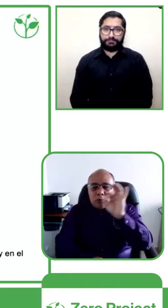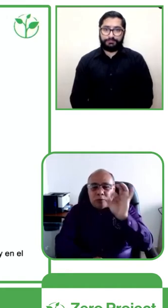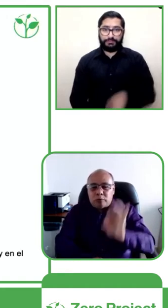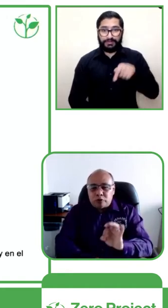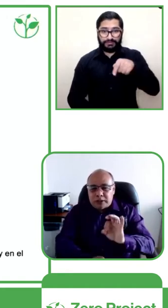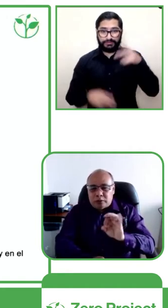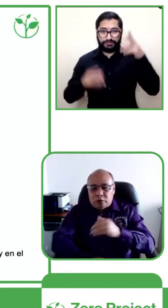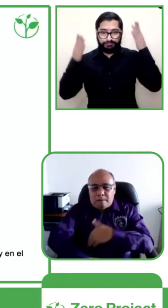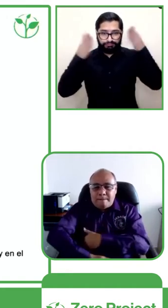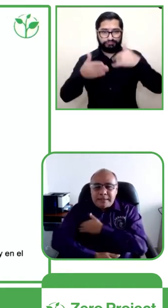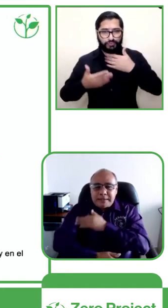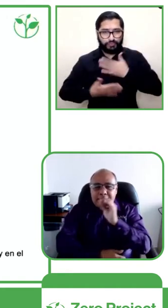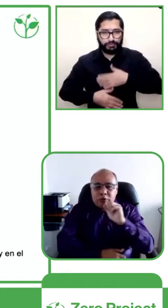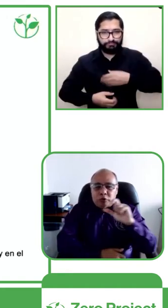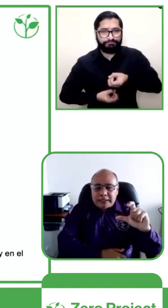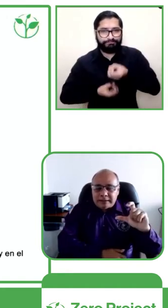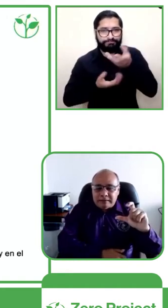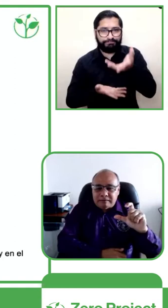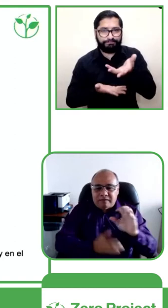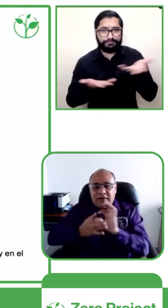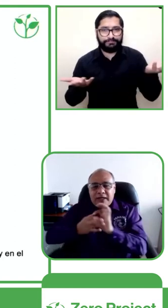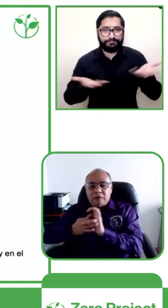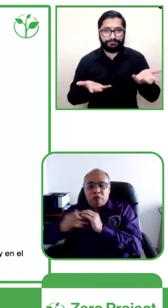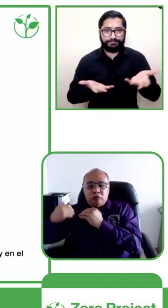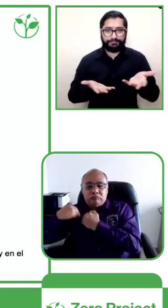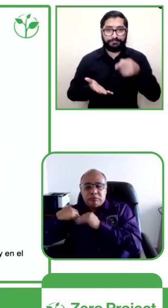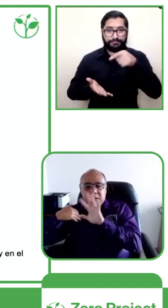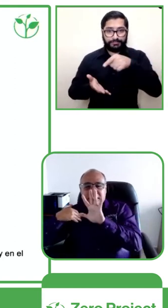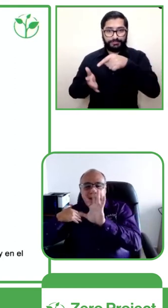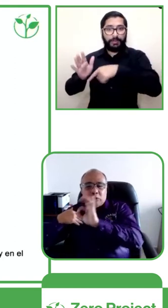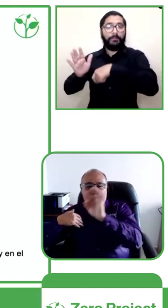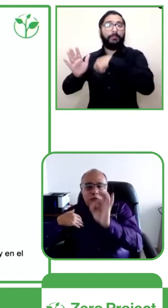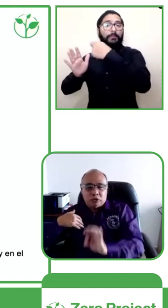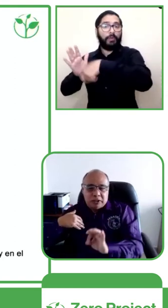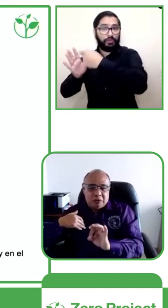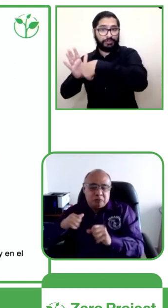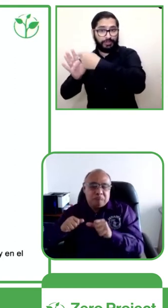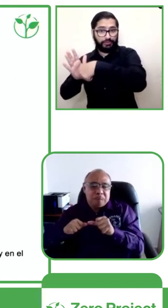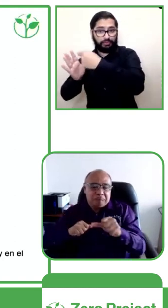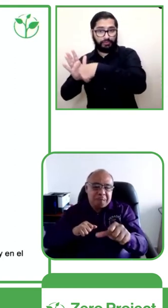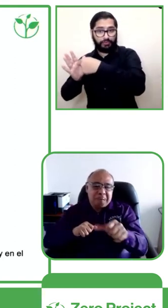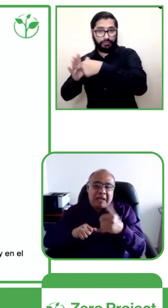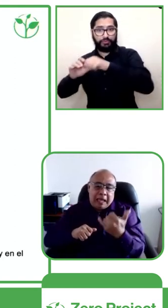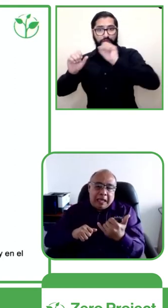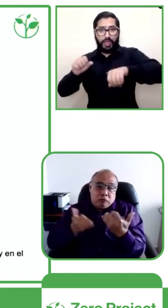We previously mentioned that this project is funded in